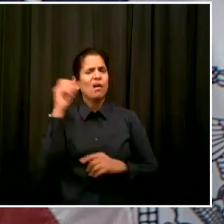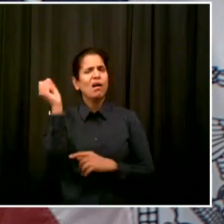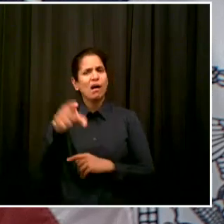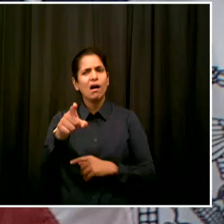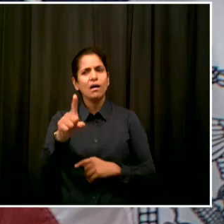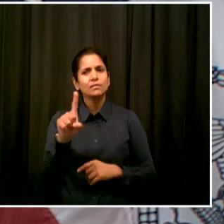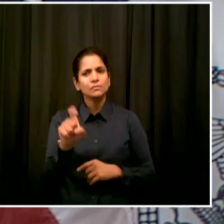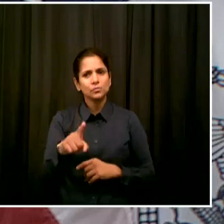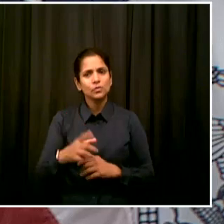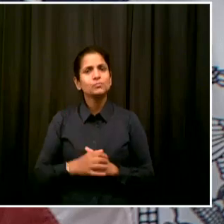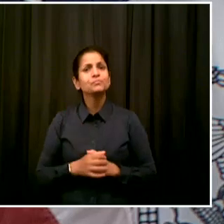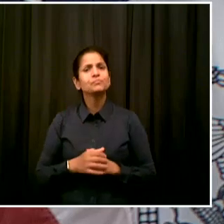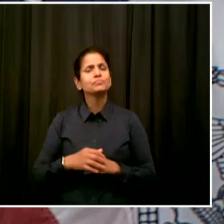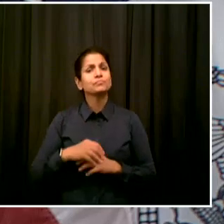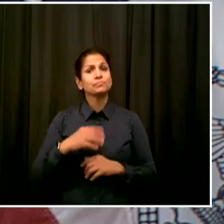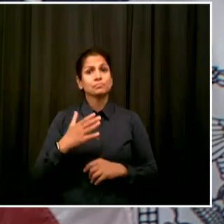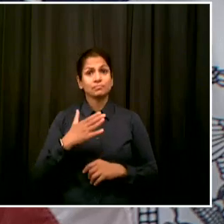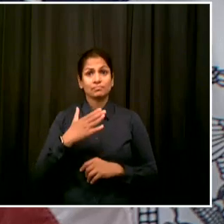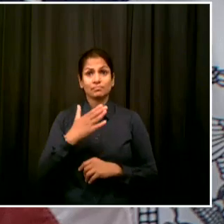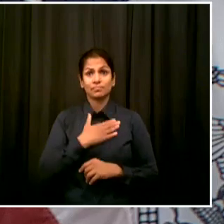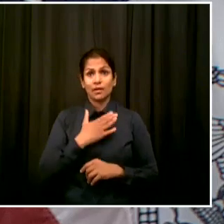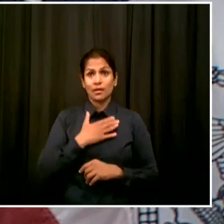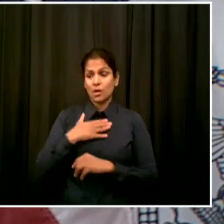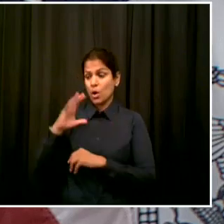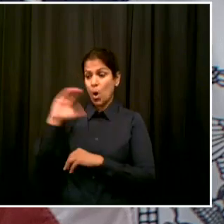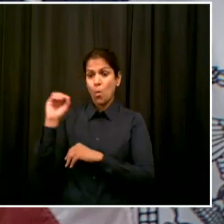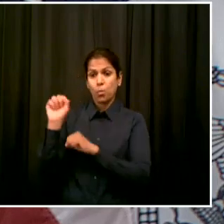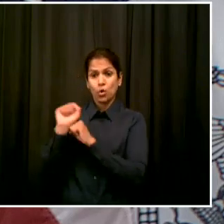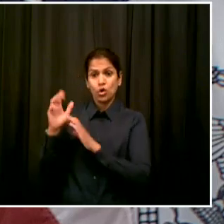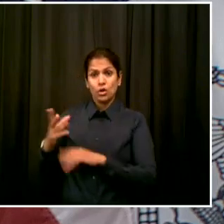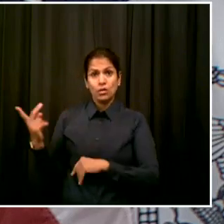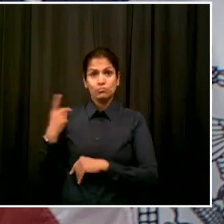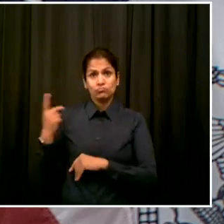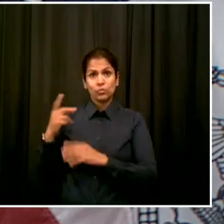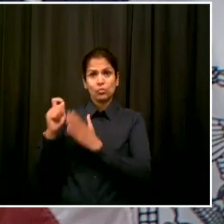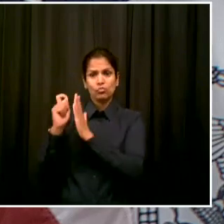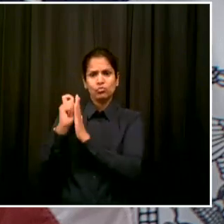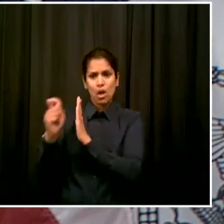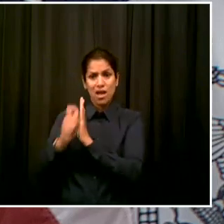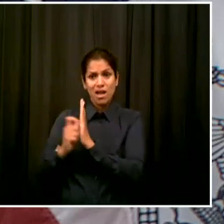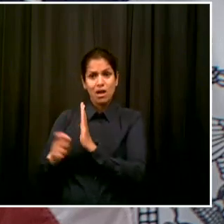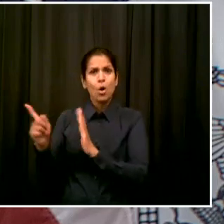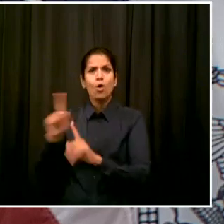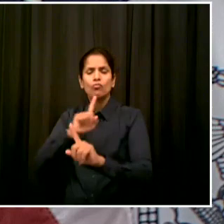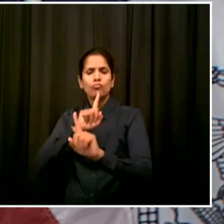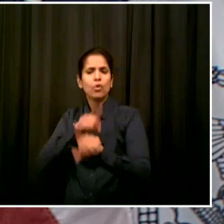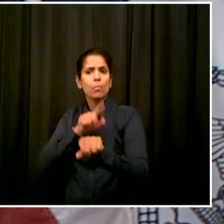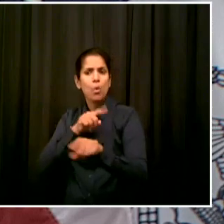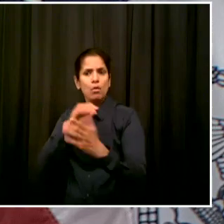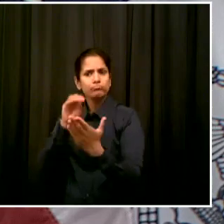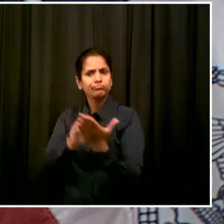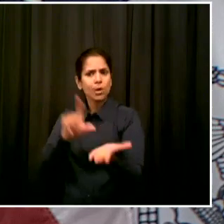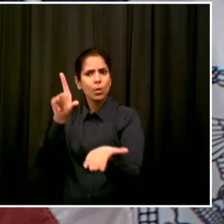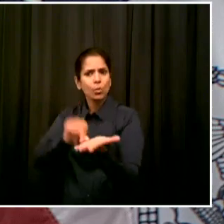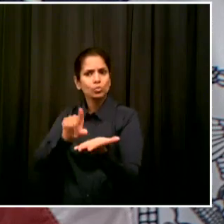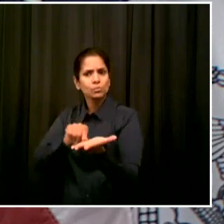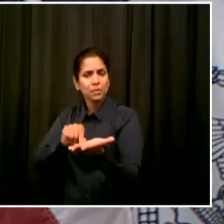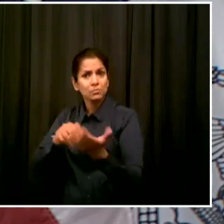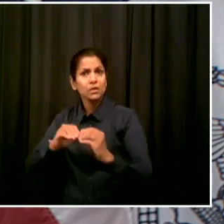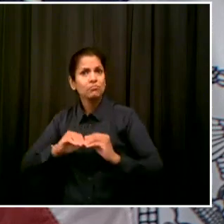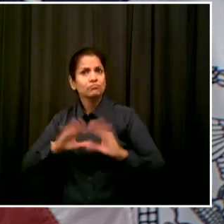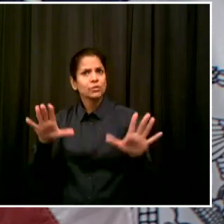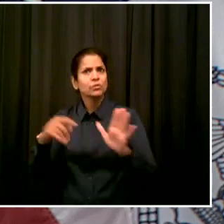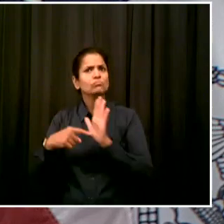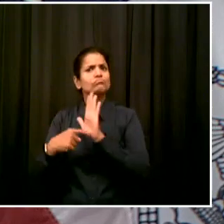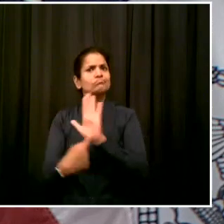did yesterday, showing that some of the data that the city has in terms